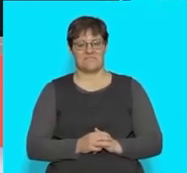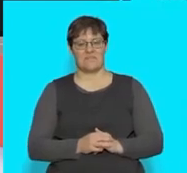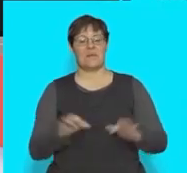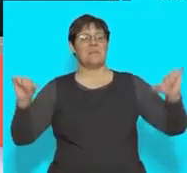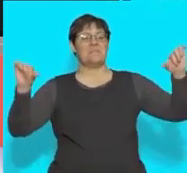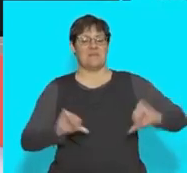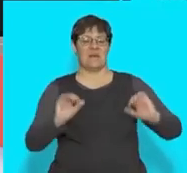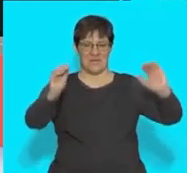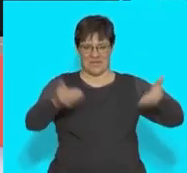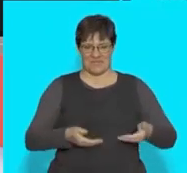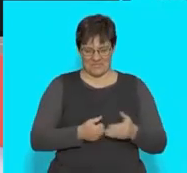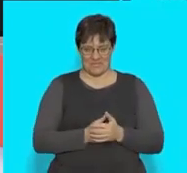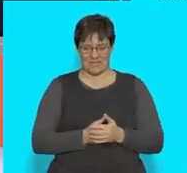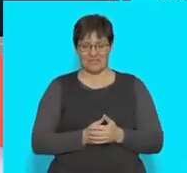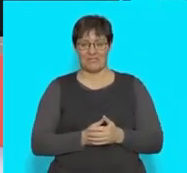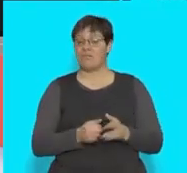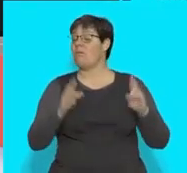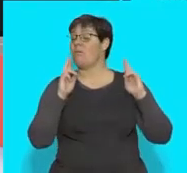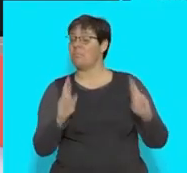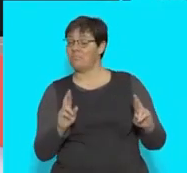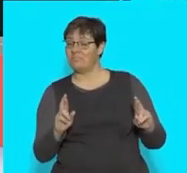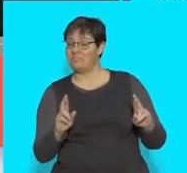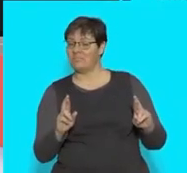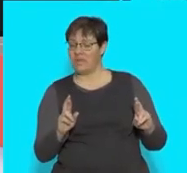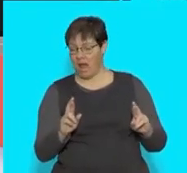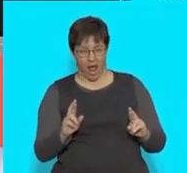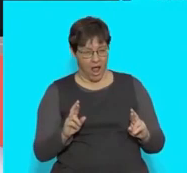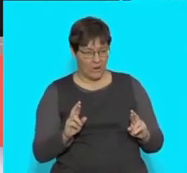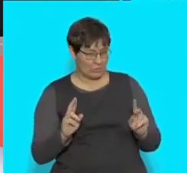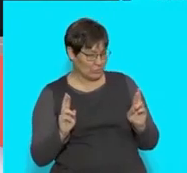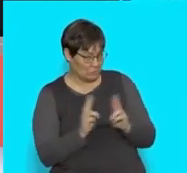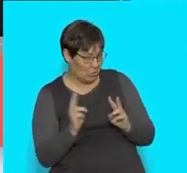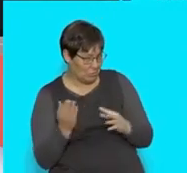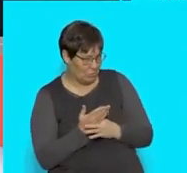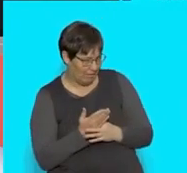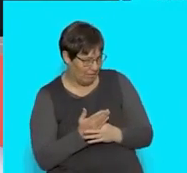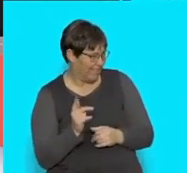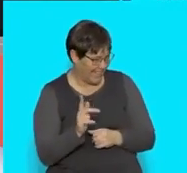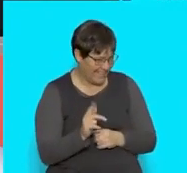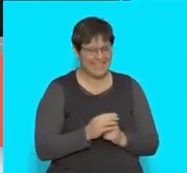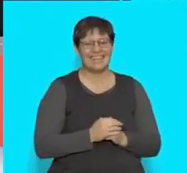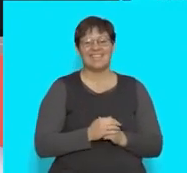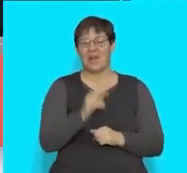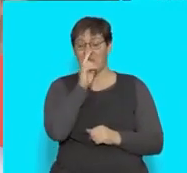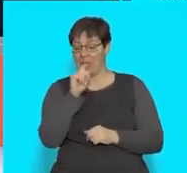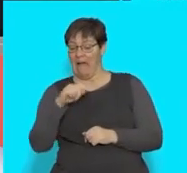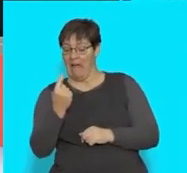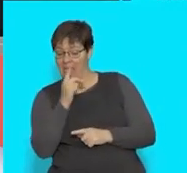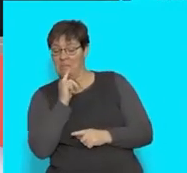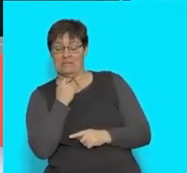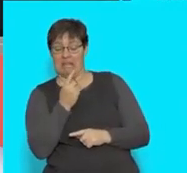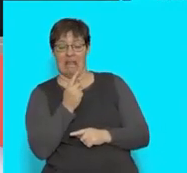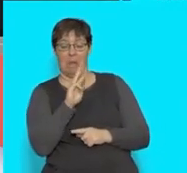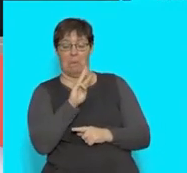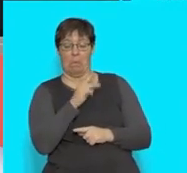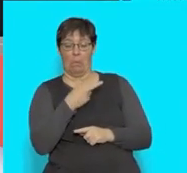Welcome back, Life Sciences. I hope you had a wee break. We're going to have to stop with the wee break when we look at a different section, but it's fun